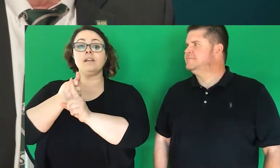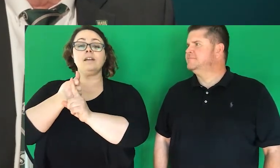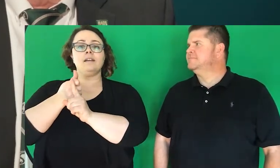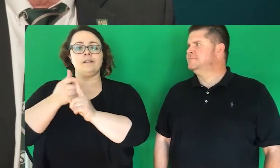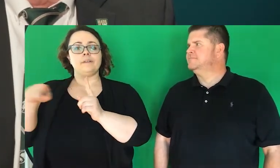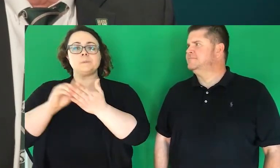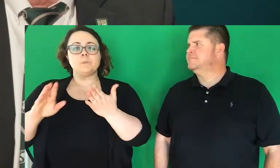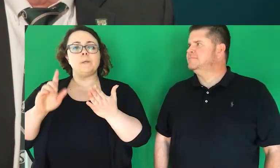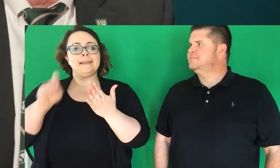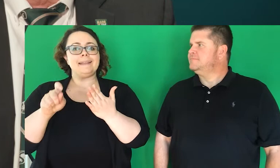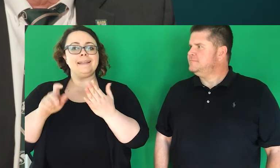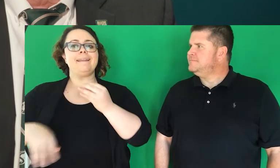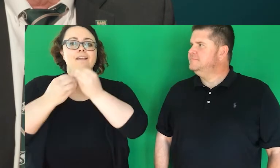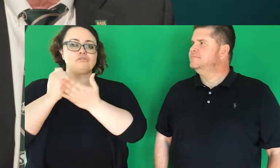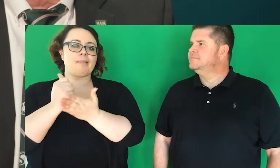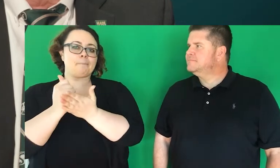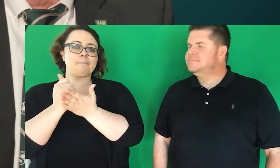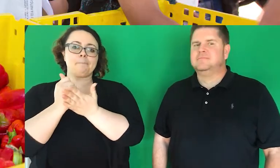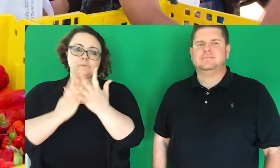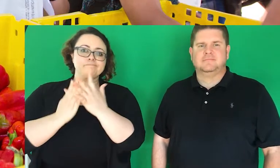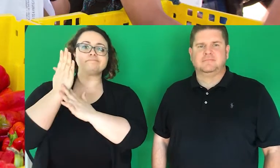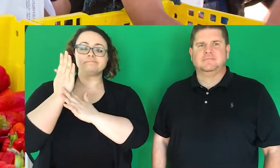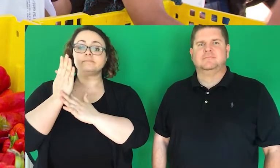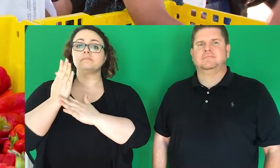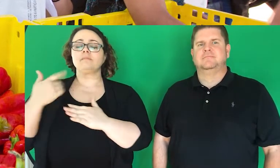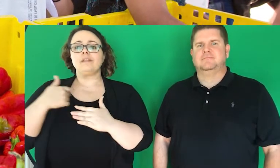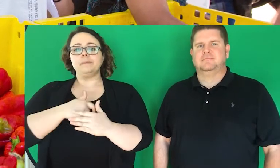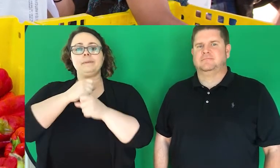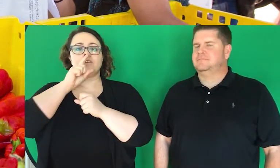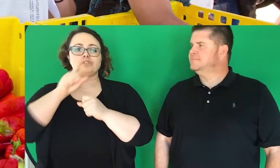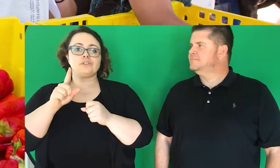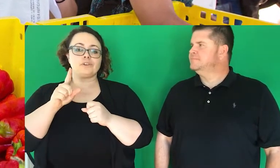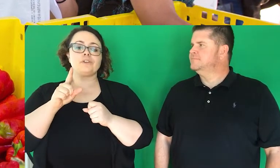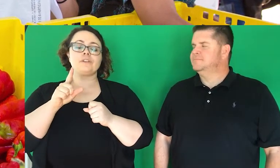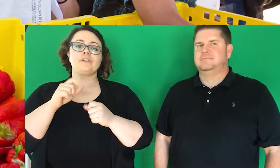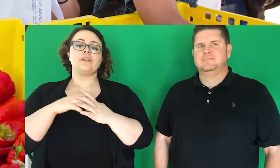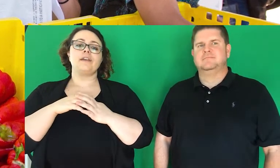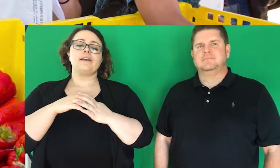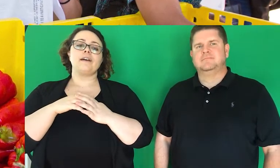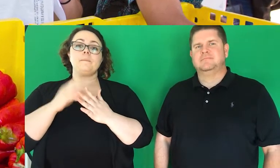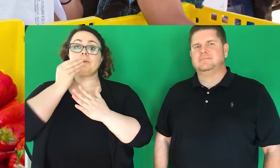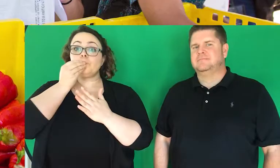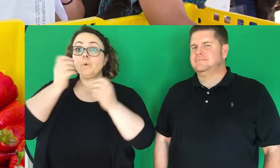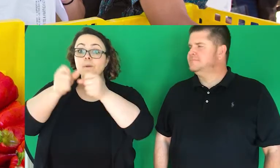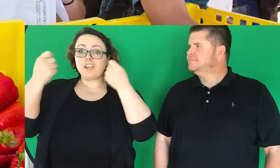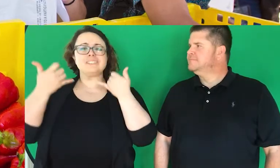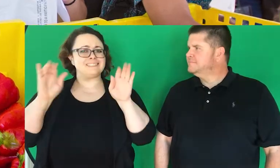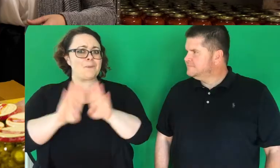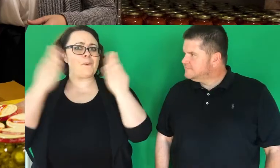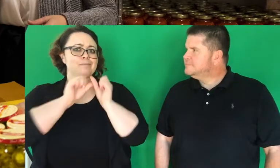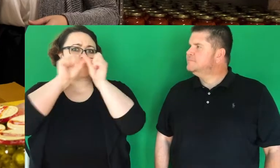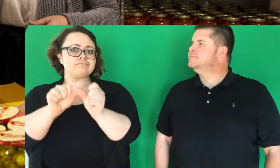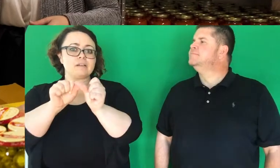have really needed a little bit of extra help. And so we've made sure that the food pantry is